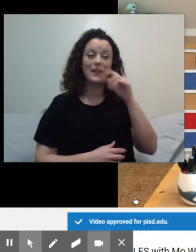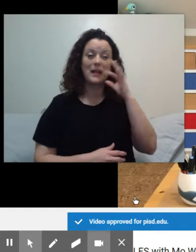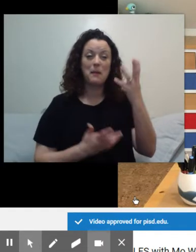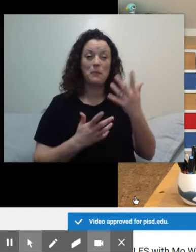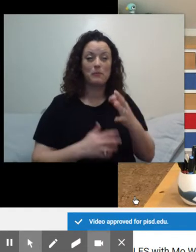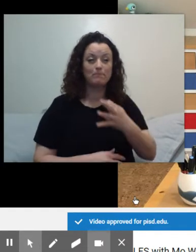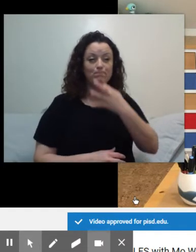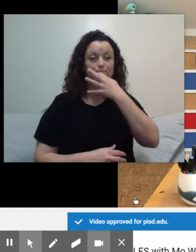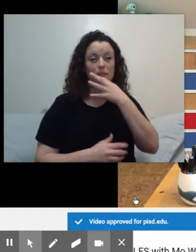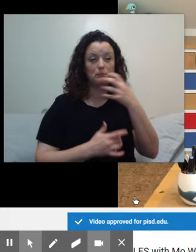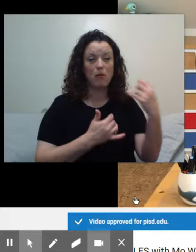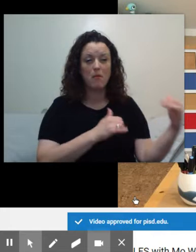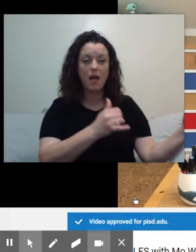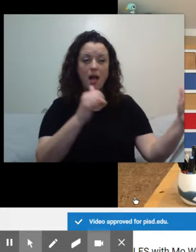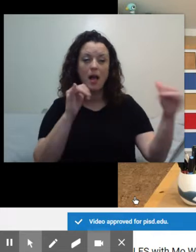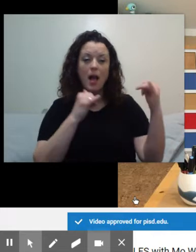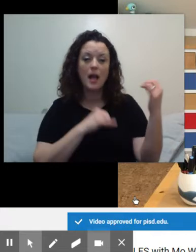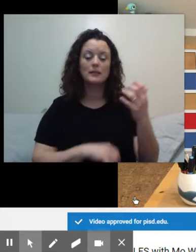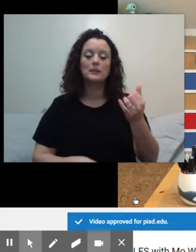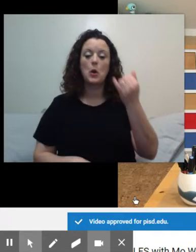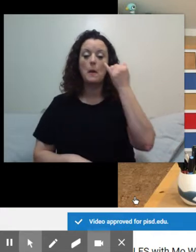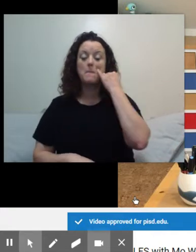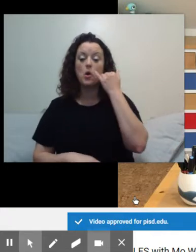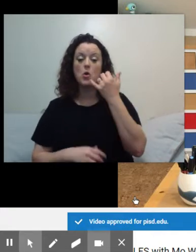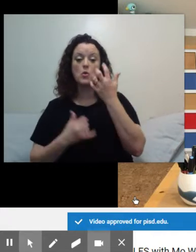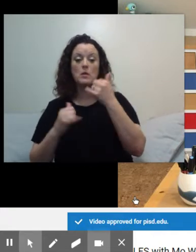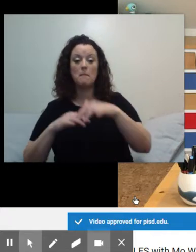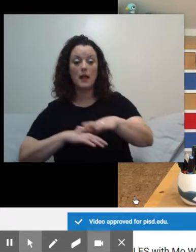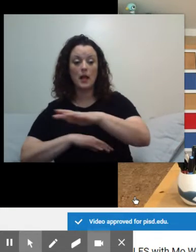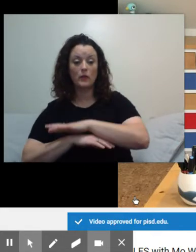If the playground had a hot dog salesman